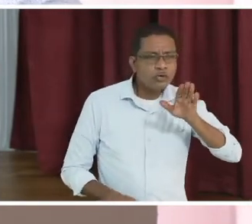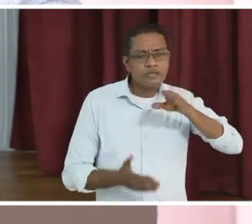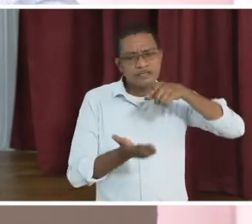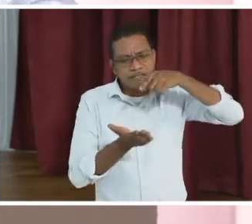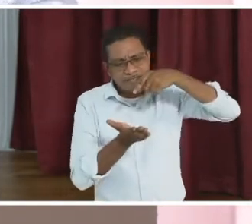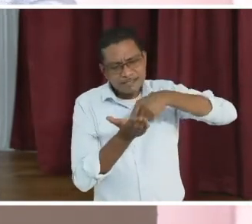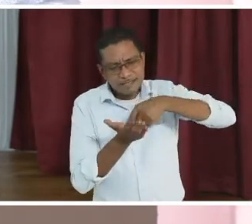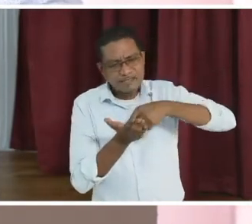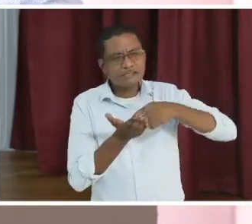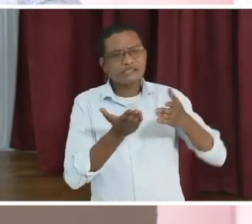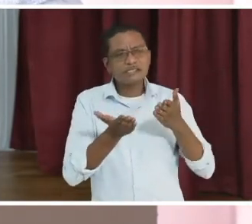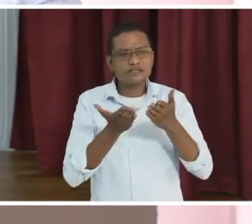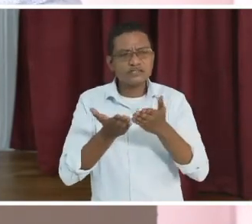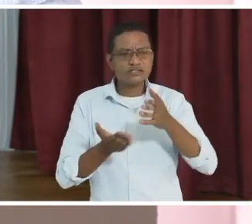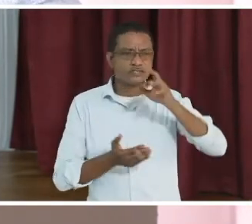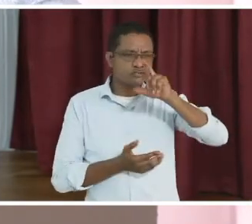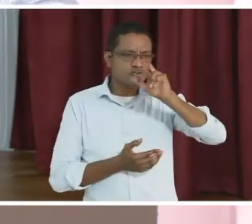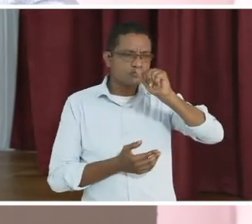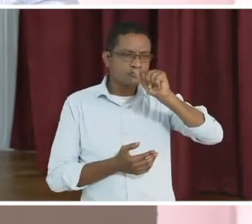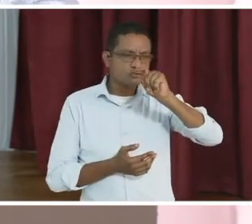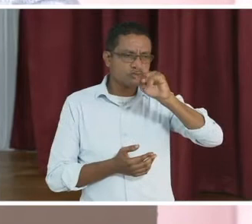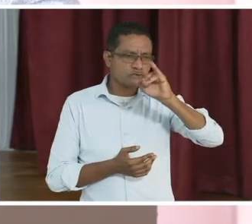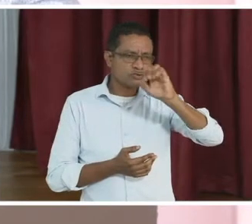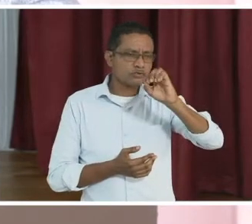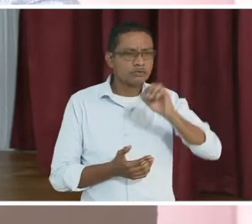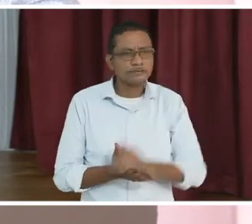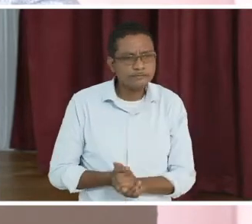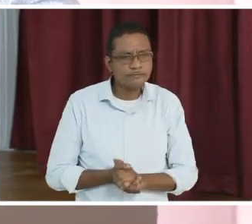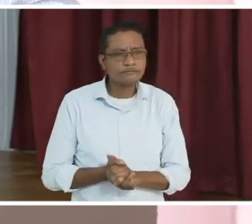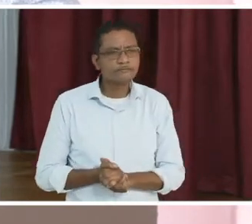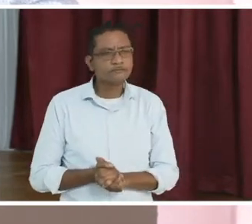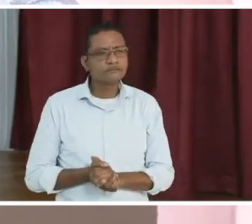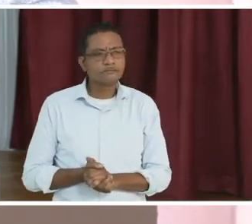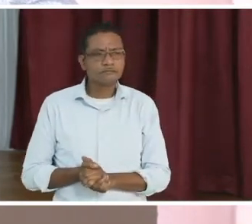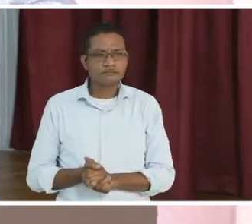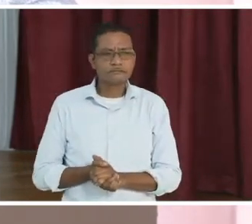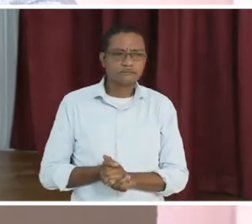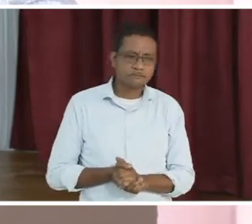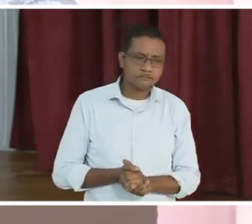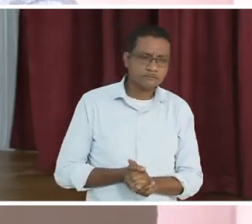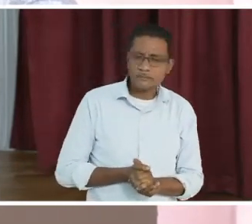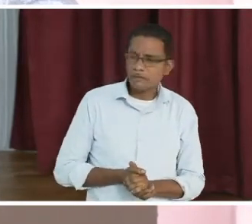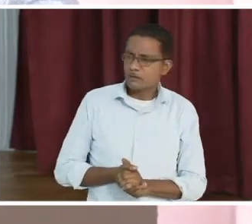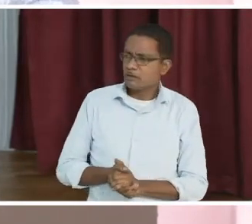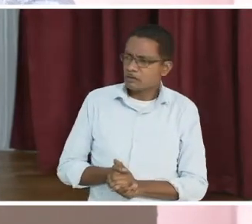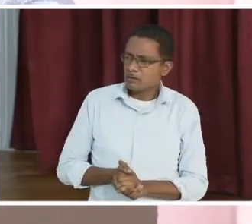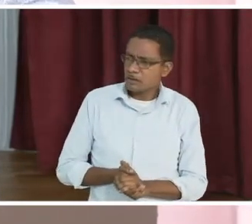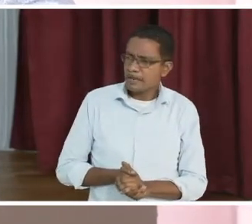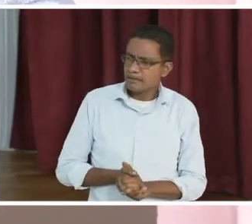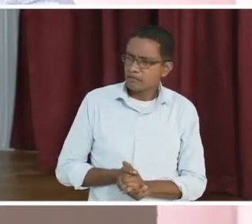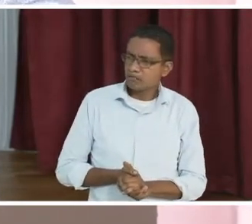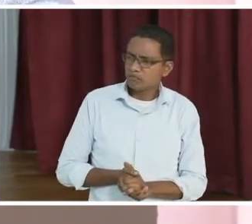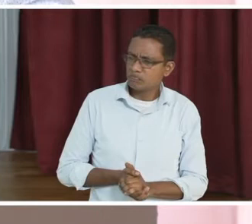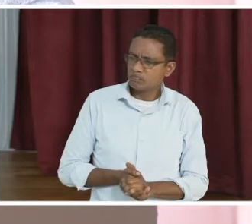debt or in excess of that amount, because you would not be able to qualify to purchase. So there are two things we need